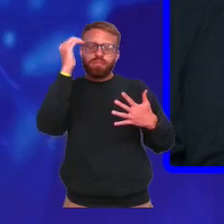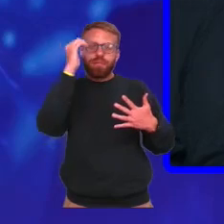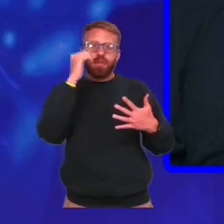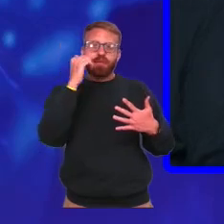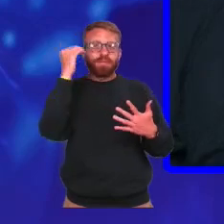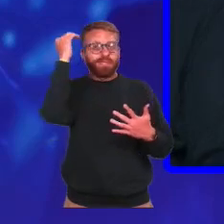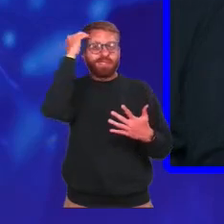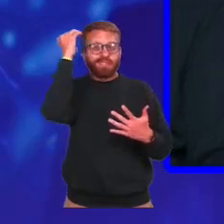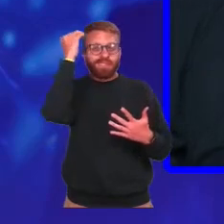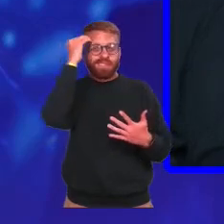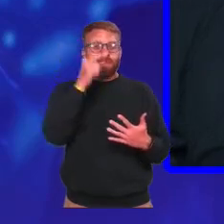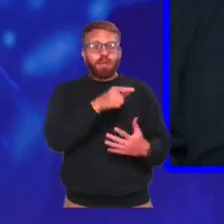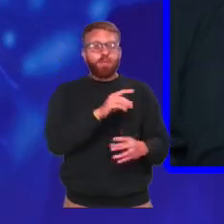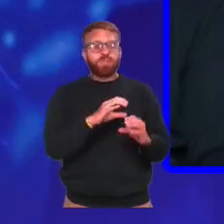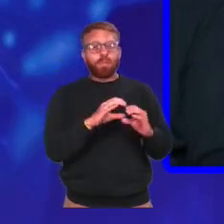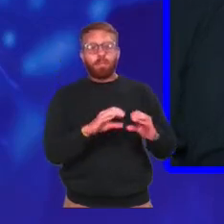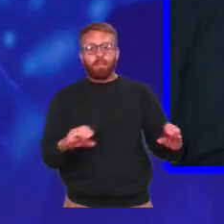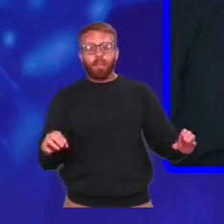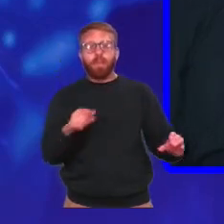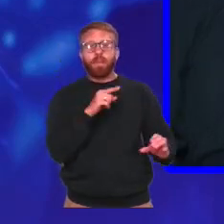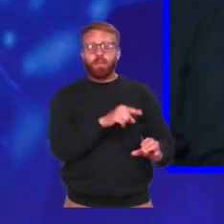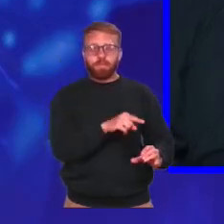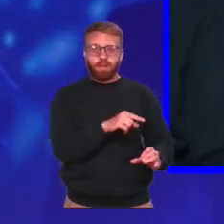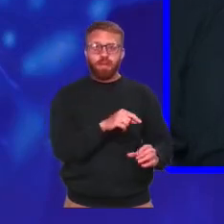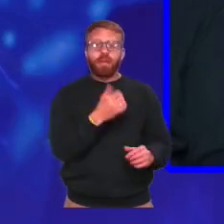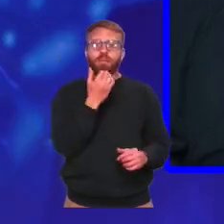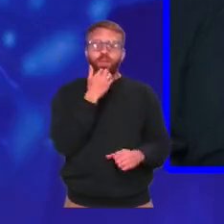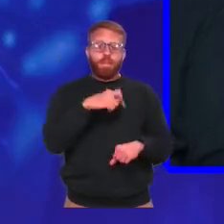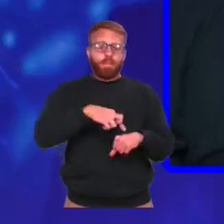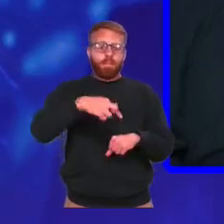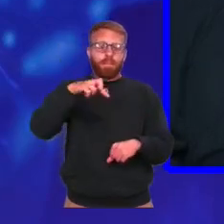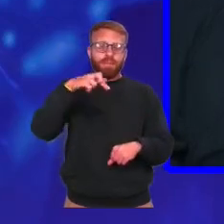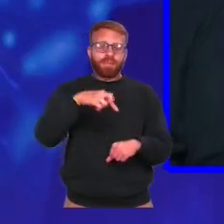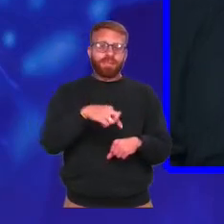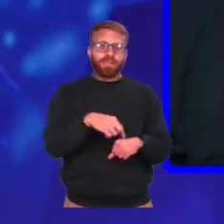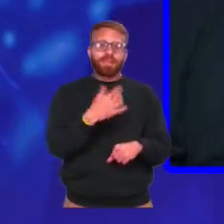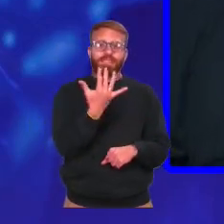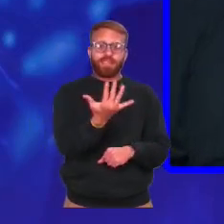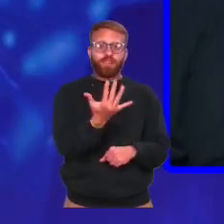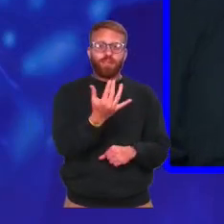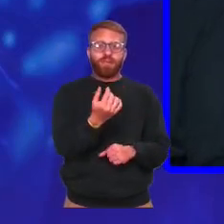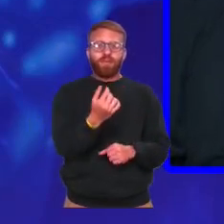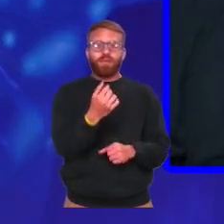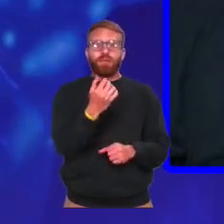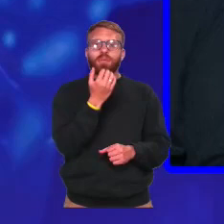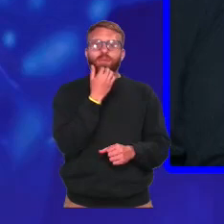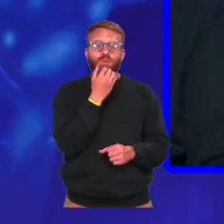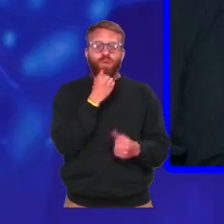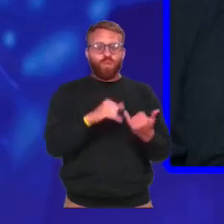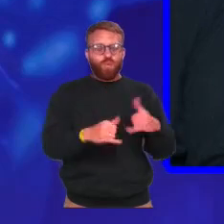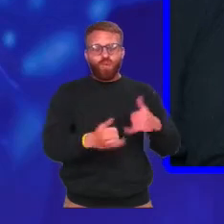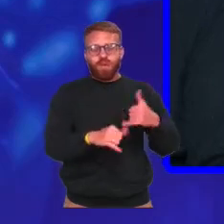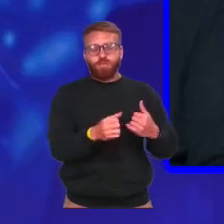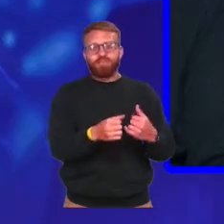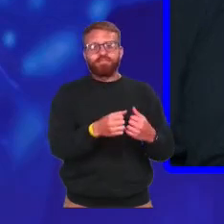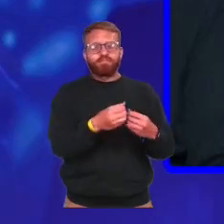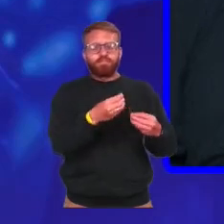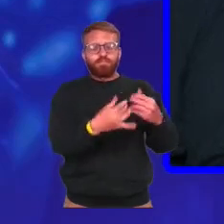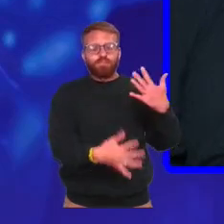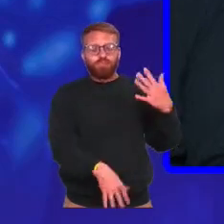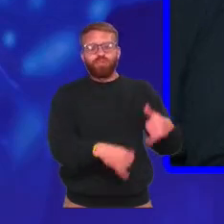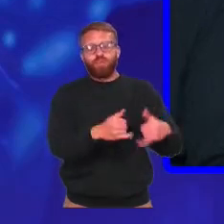that, you know, maybe on PS5 we can play 100 variations of footsteps, but on Nintendo Switch we can only play